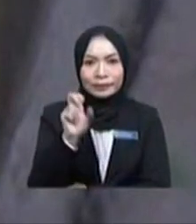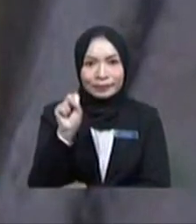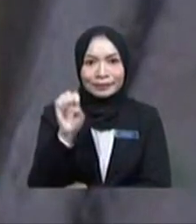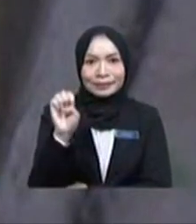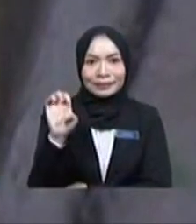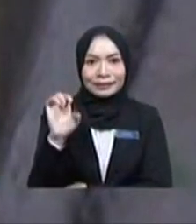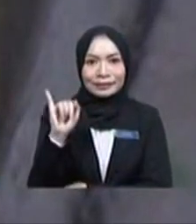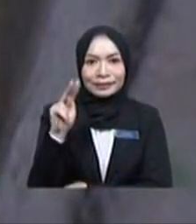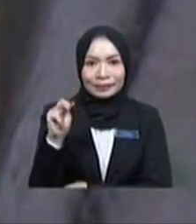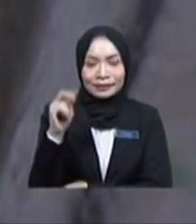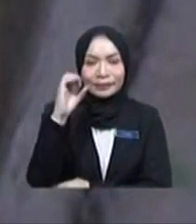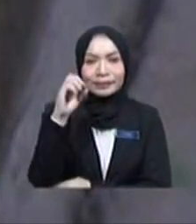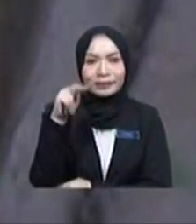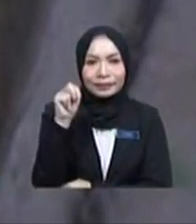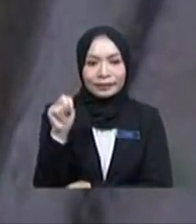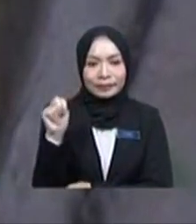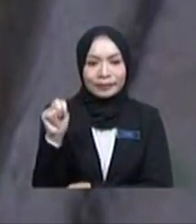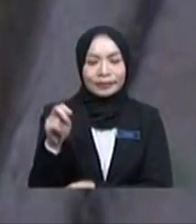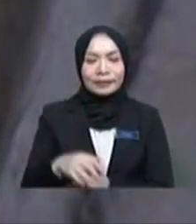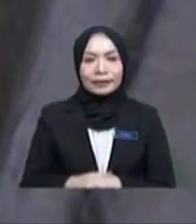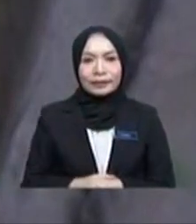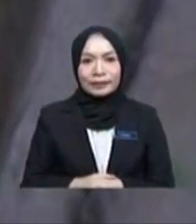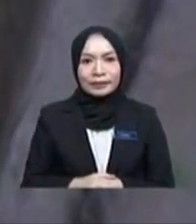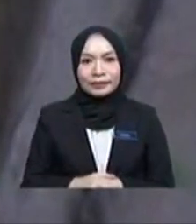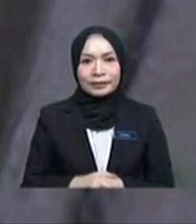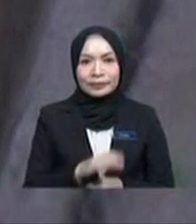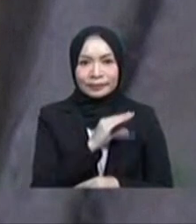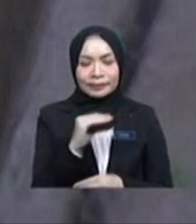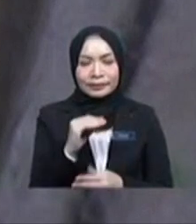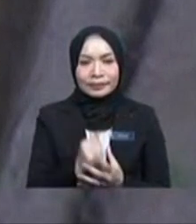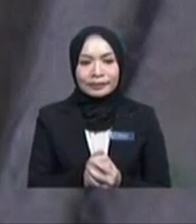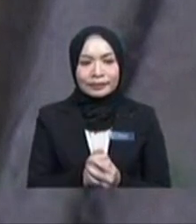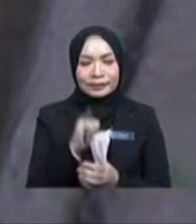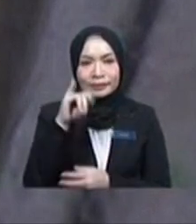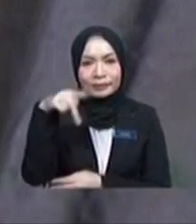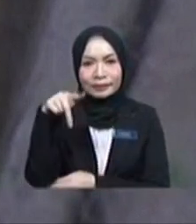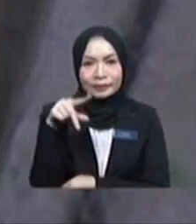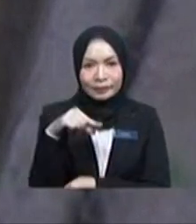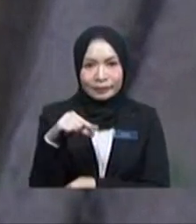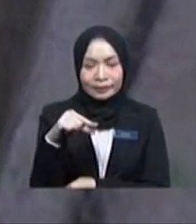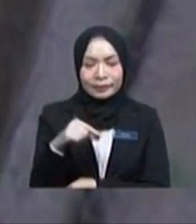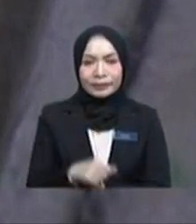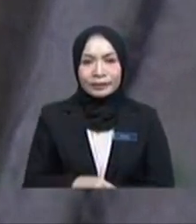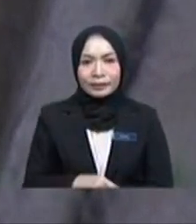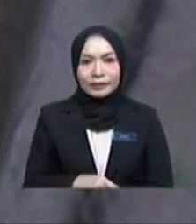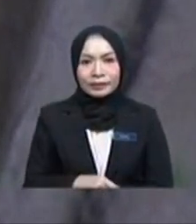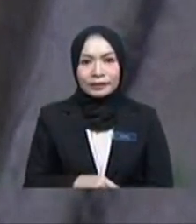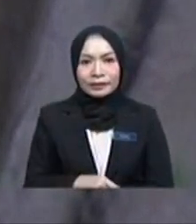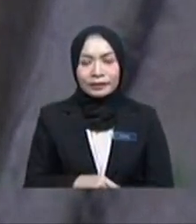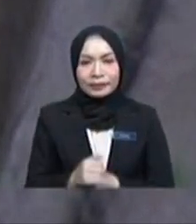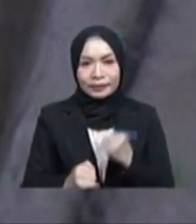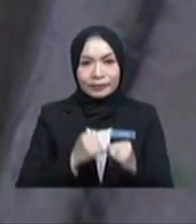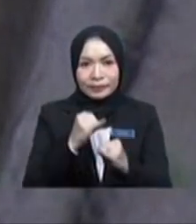Education Institute, IPG Campus Bahasa Antarabangsa, IPG Campus Batu Lintang,